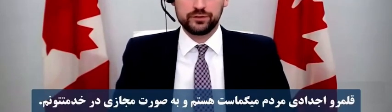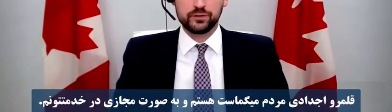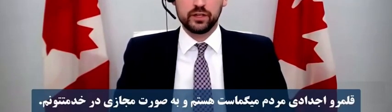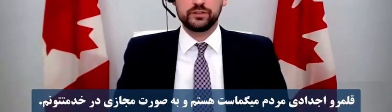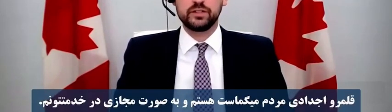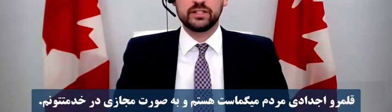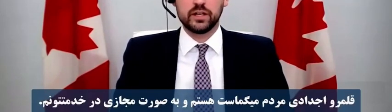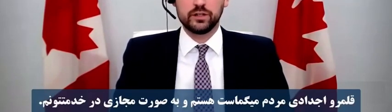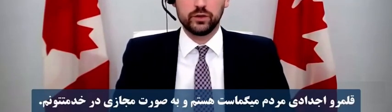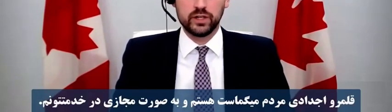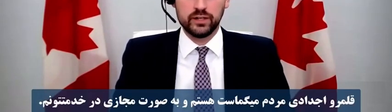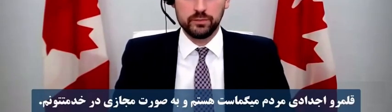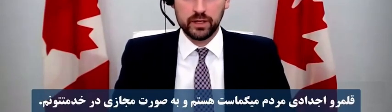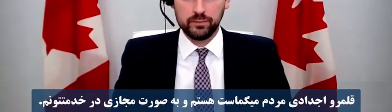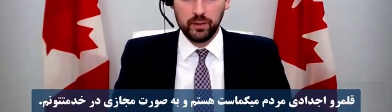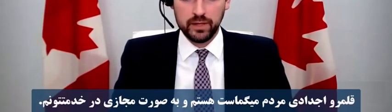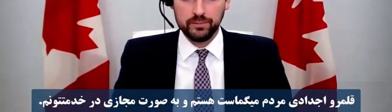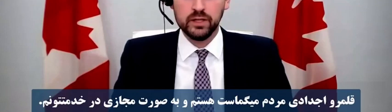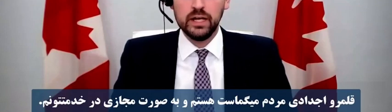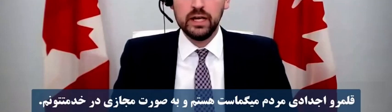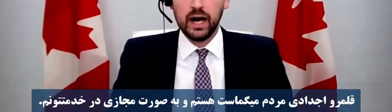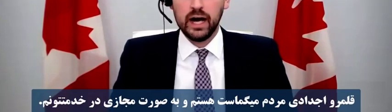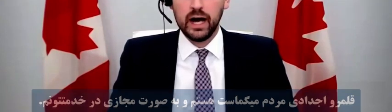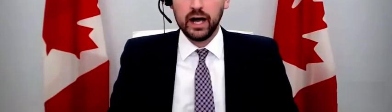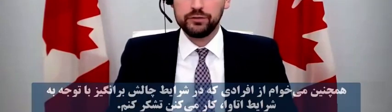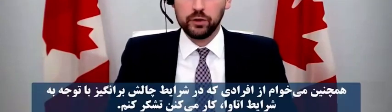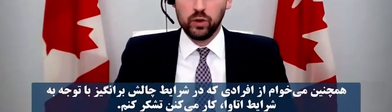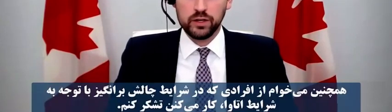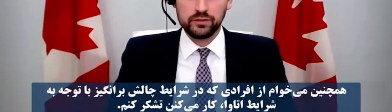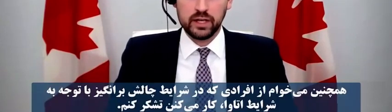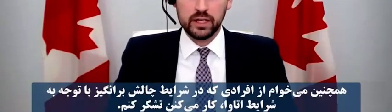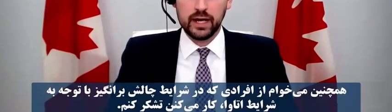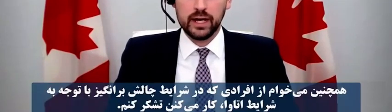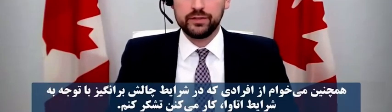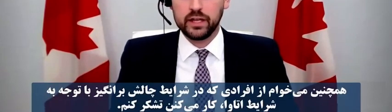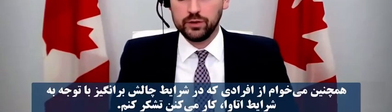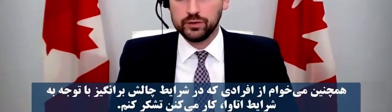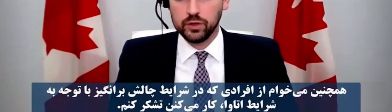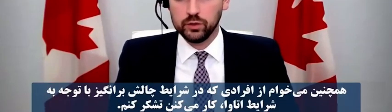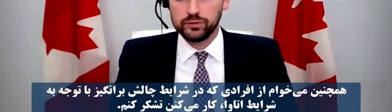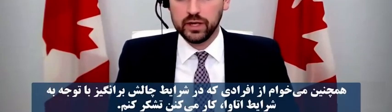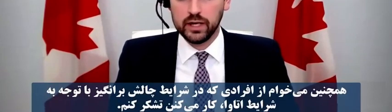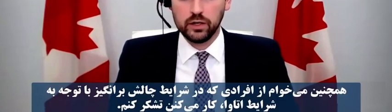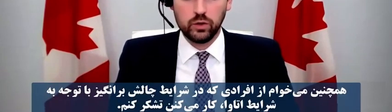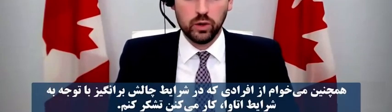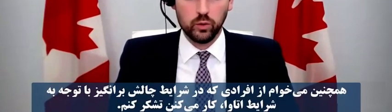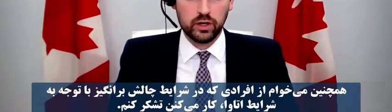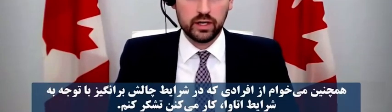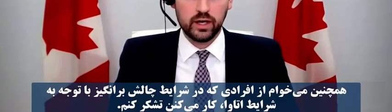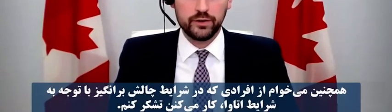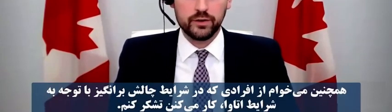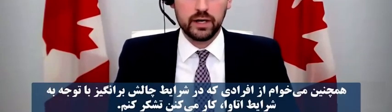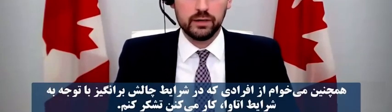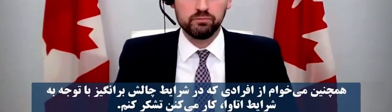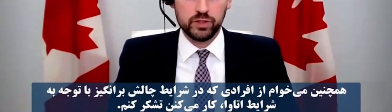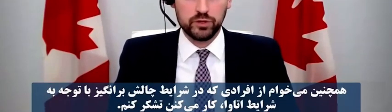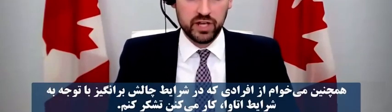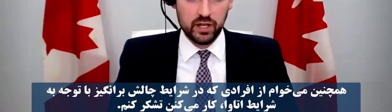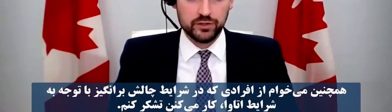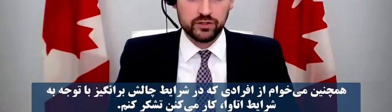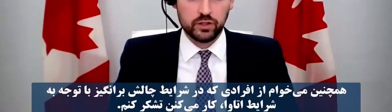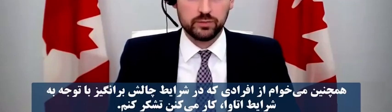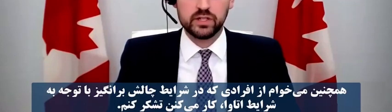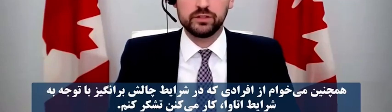part of the ancestral and unceded territory of the Mi'kmaq people. I also want to say thank you to those who are working under